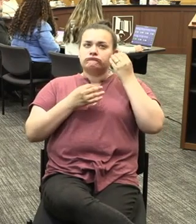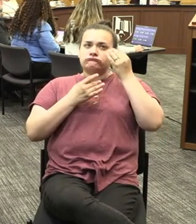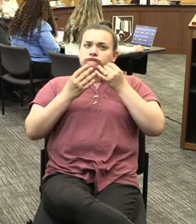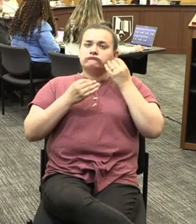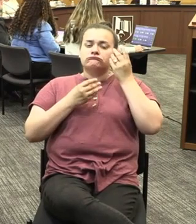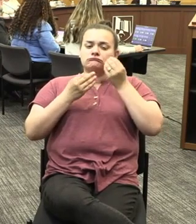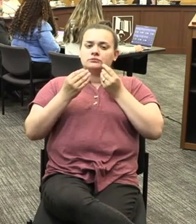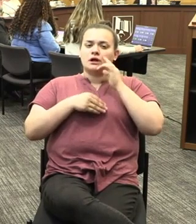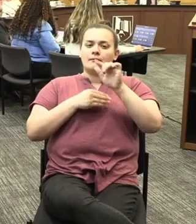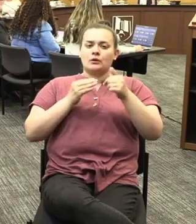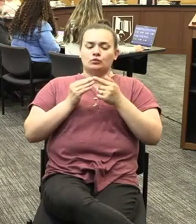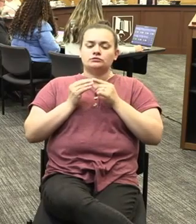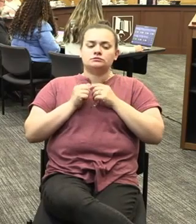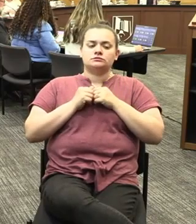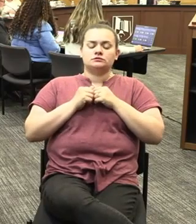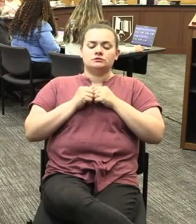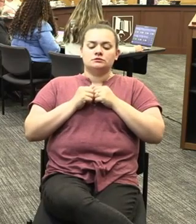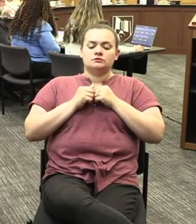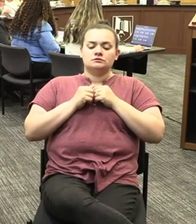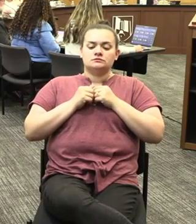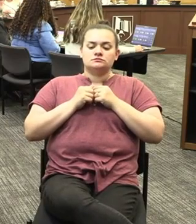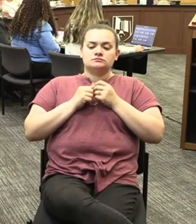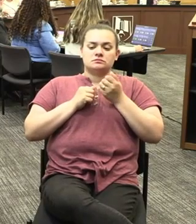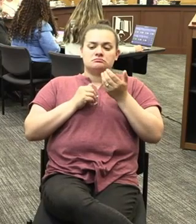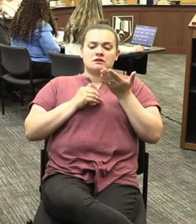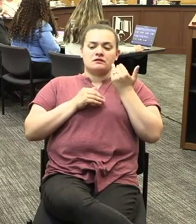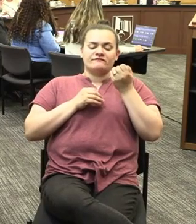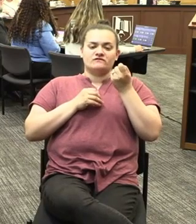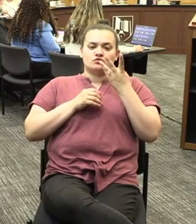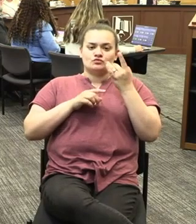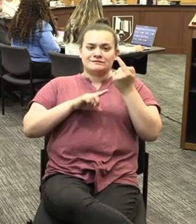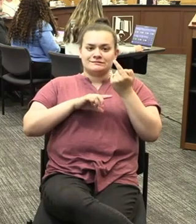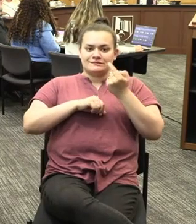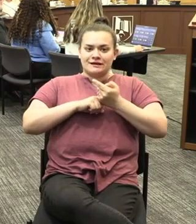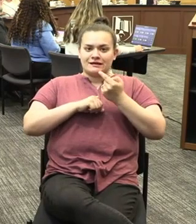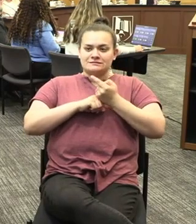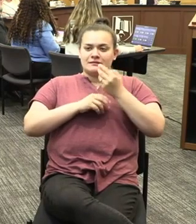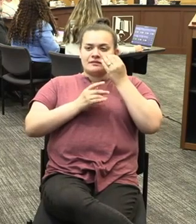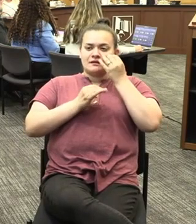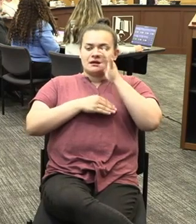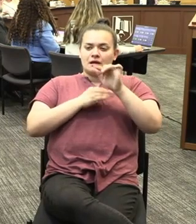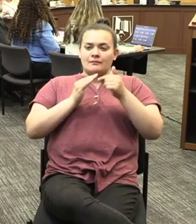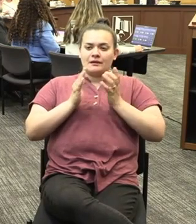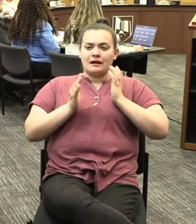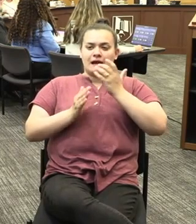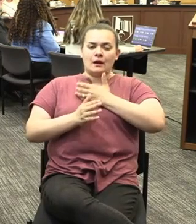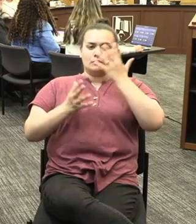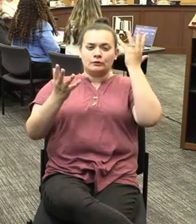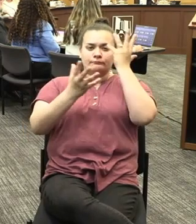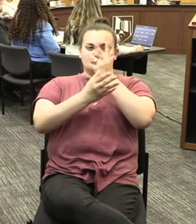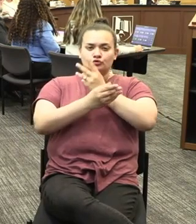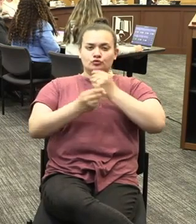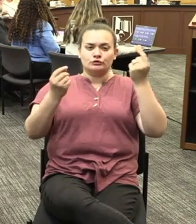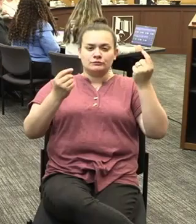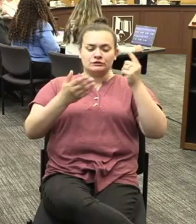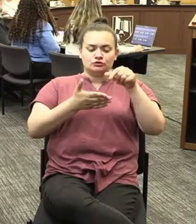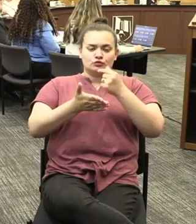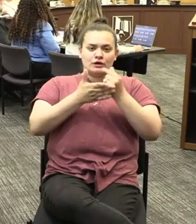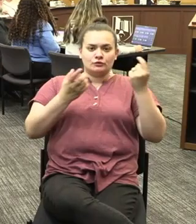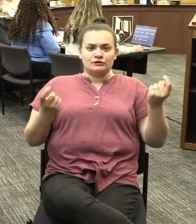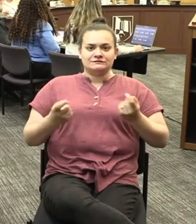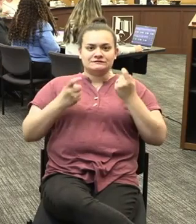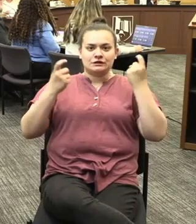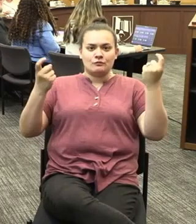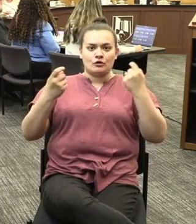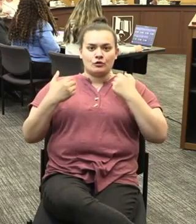days. So in the last few days, I have been thinking a lot about our beautiful commencement ceremony